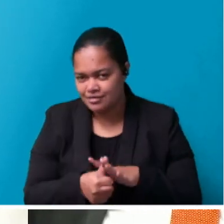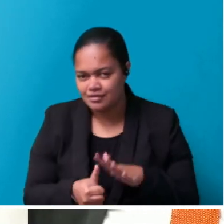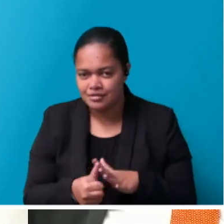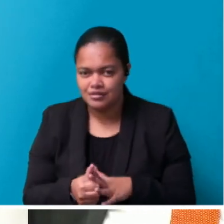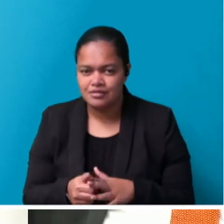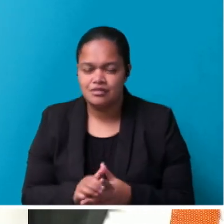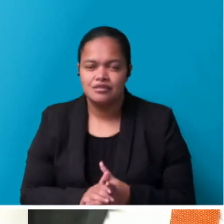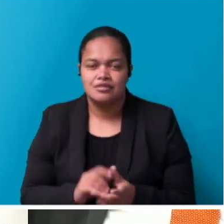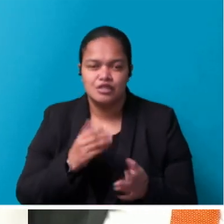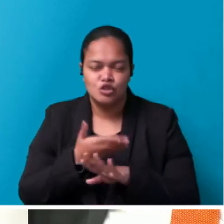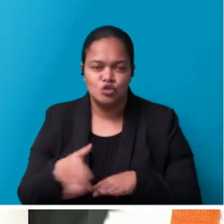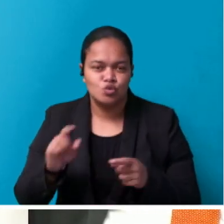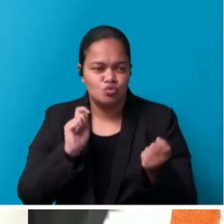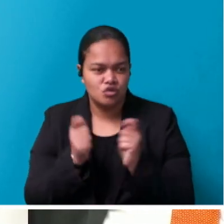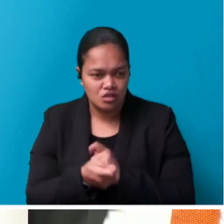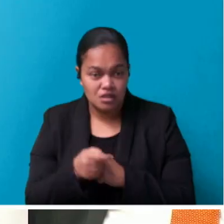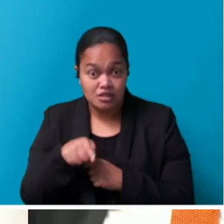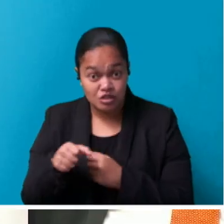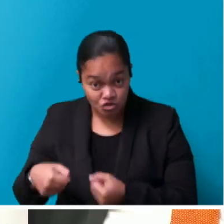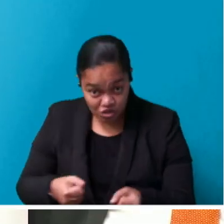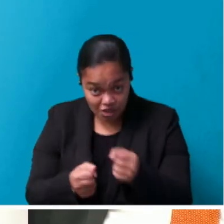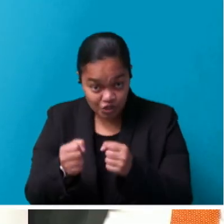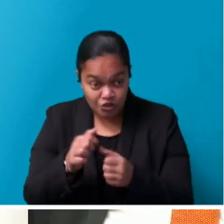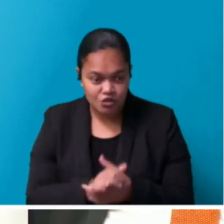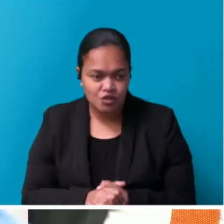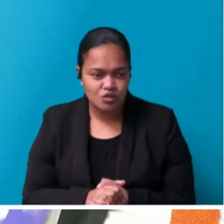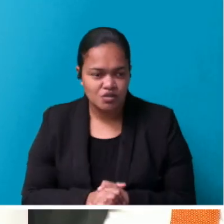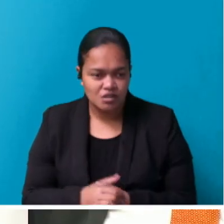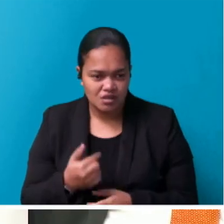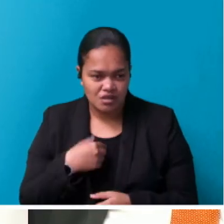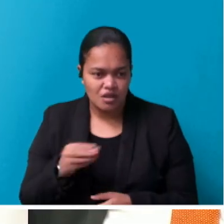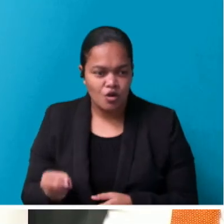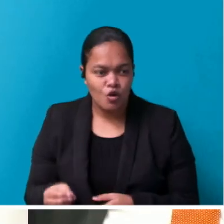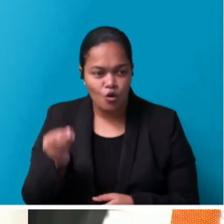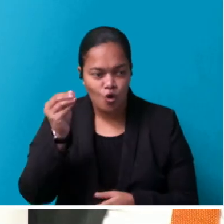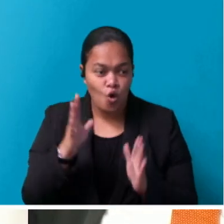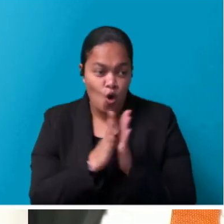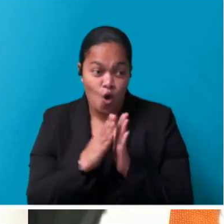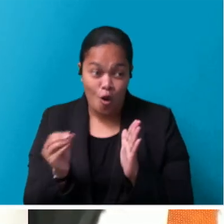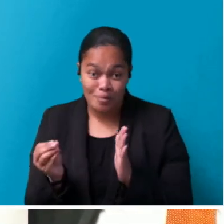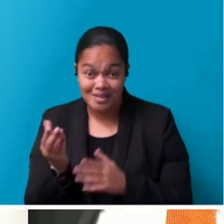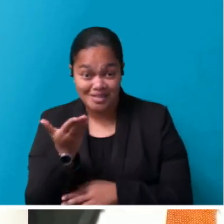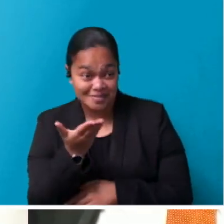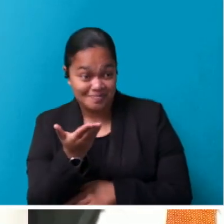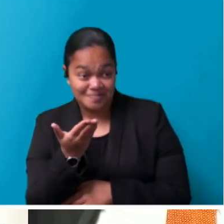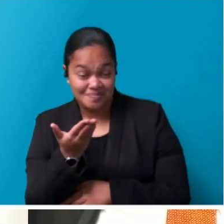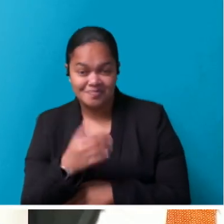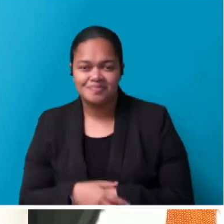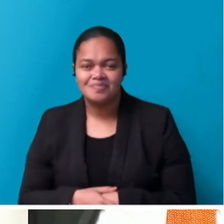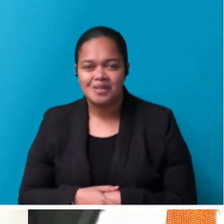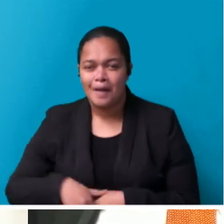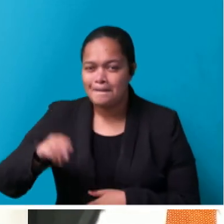Speaker, the strategy, which I have presented a copy of to all members of Parliament here